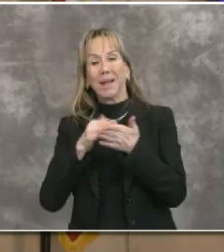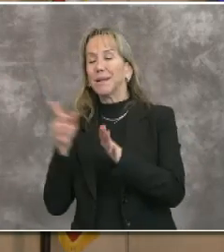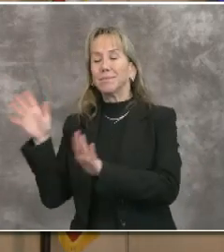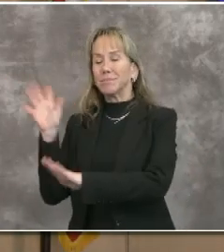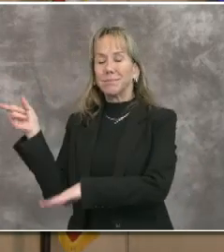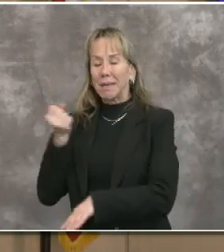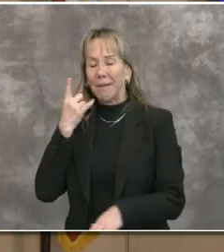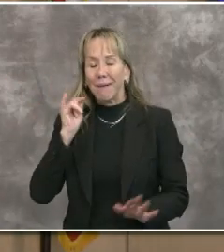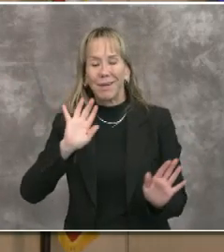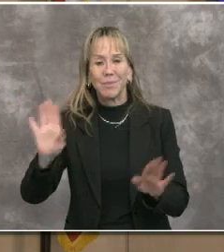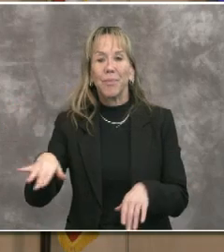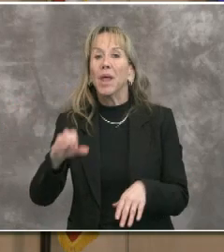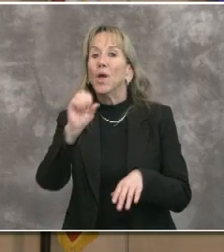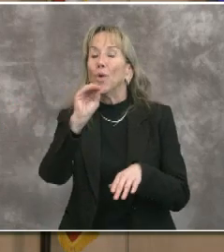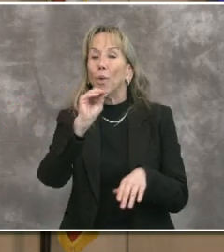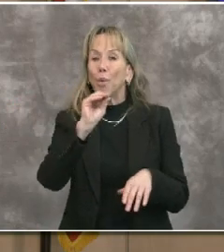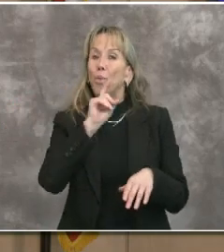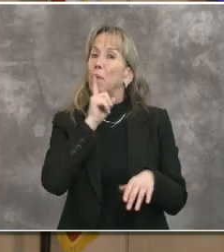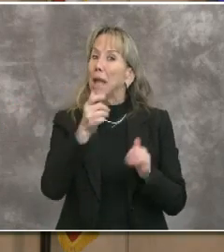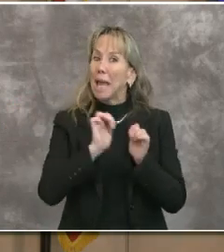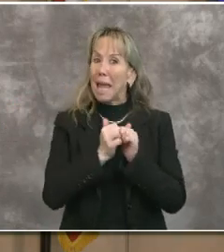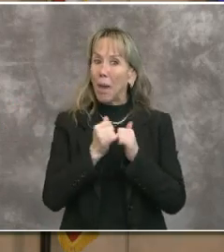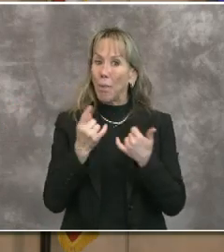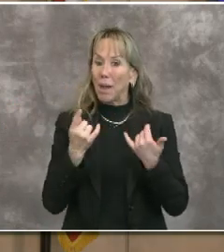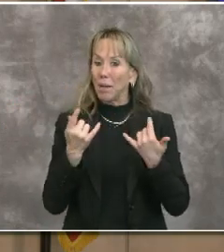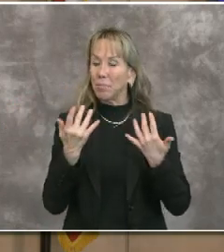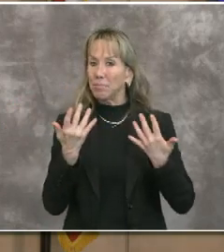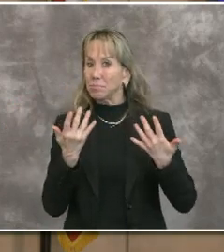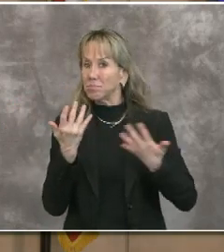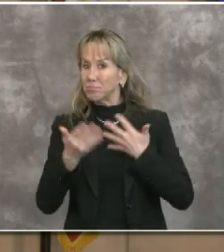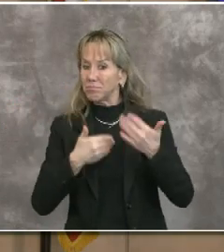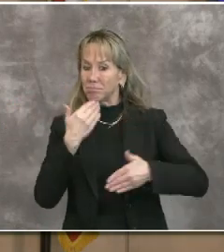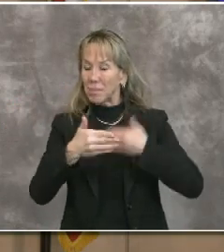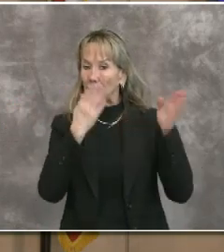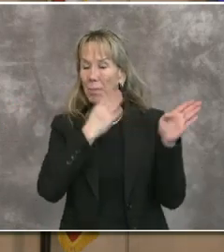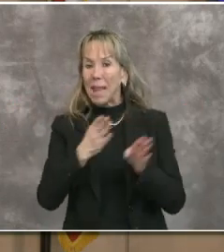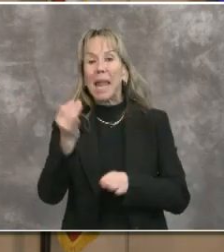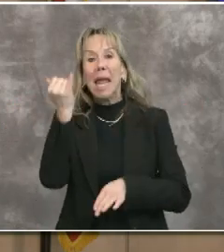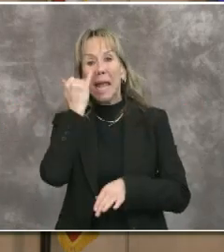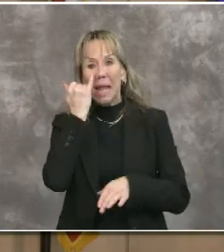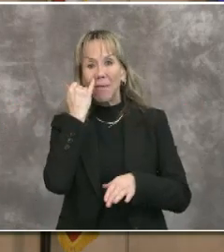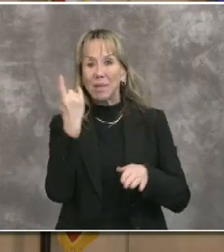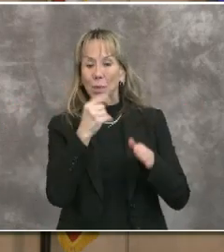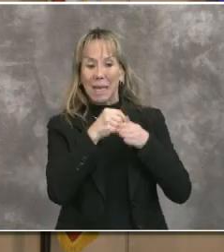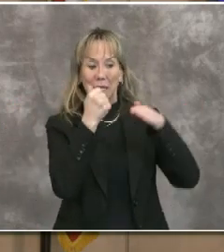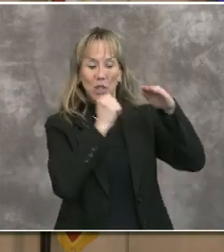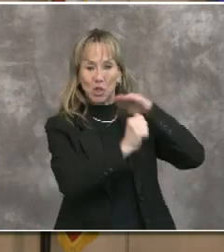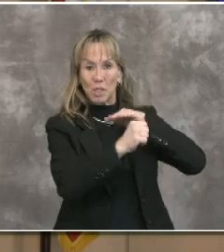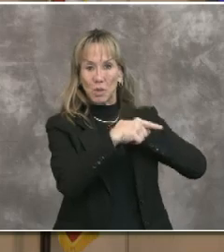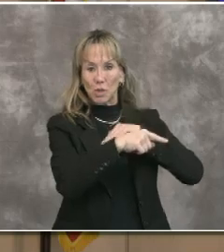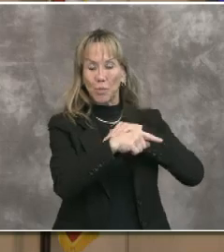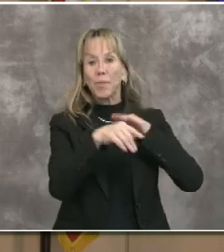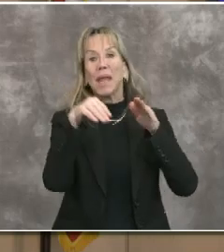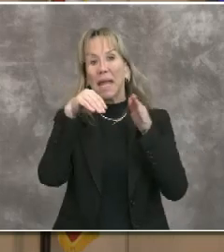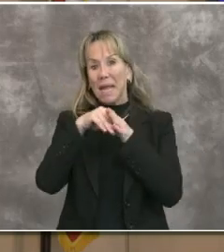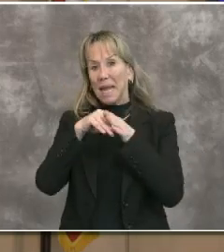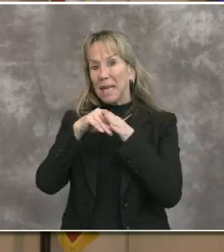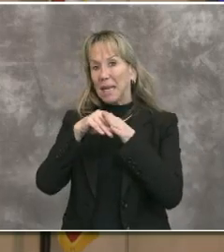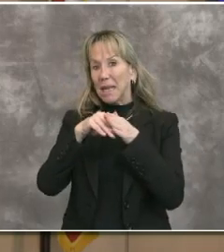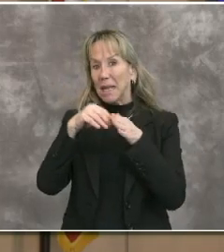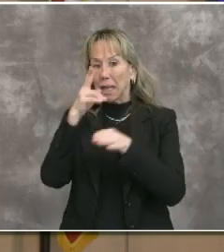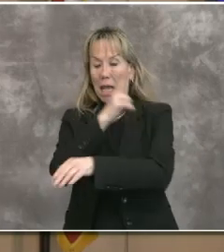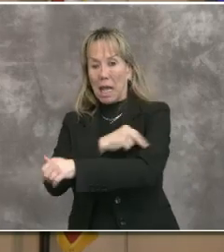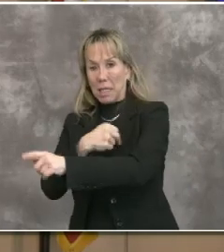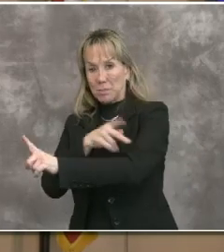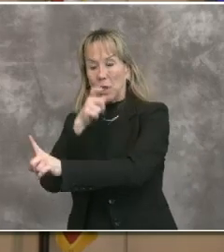So basically the way it works is if an unsheltered individual is COVID positive and they are in our hospital system, then when